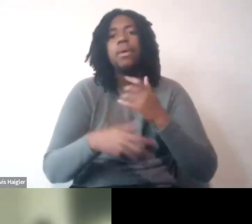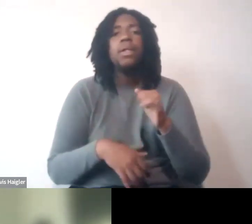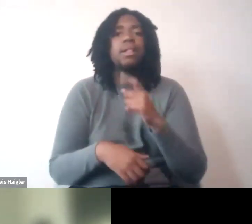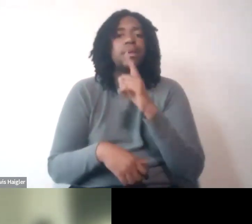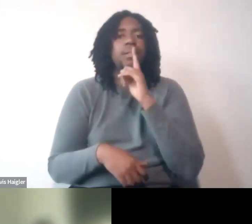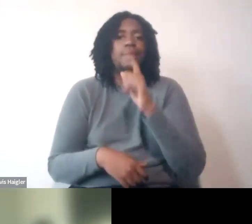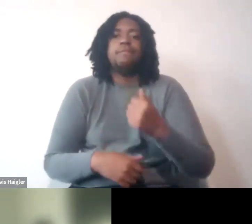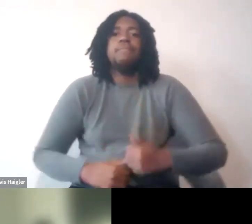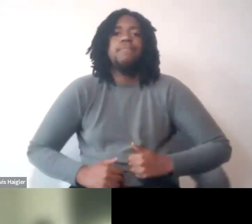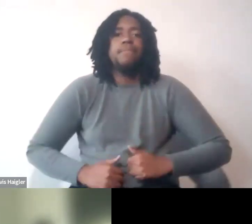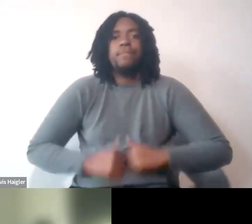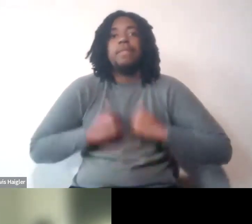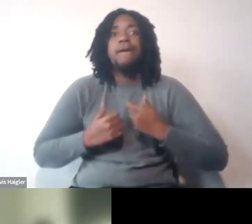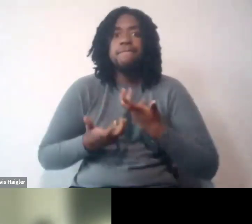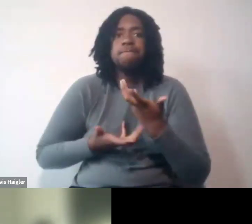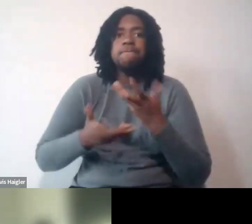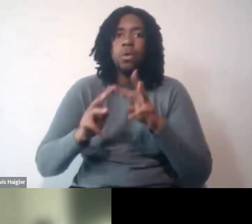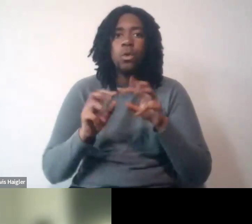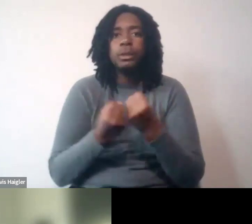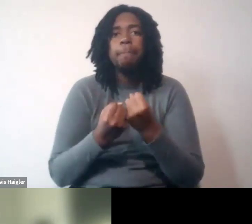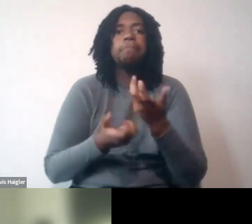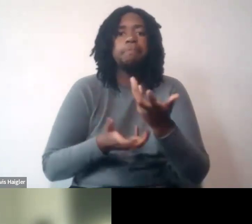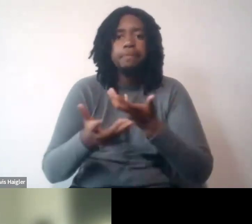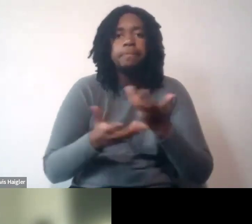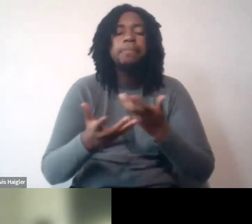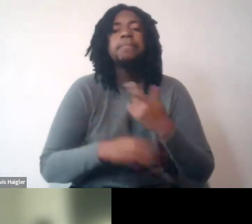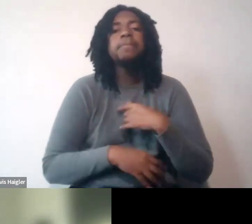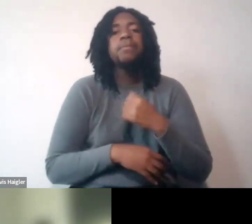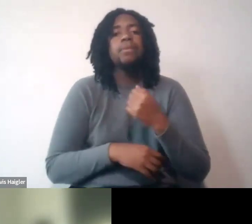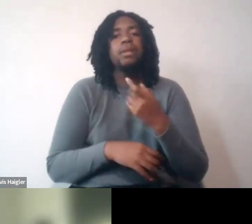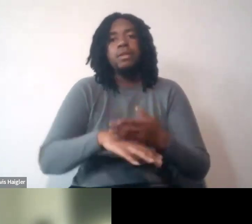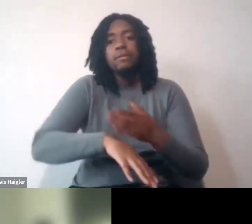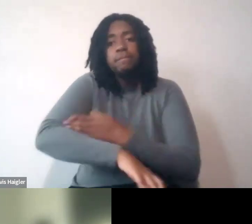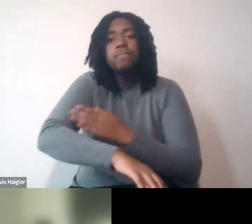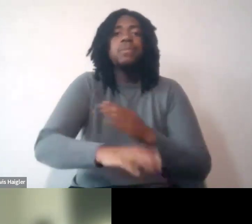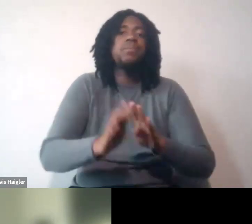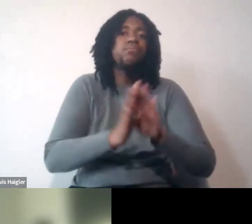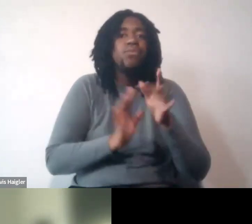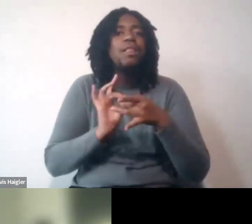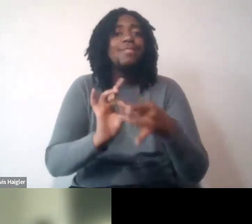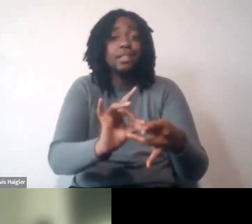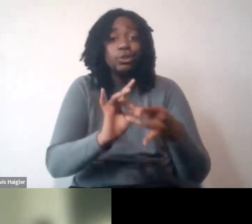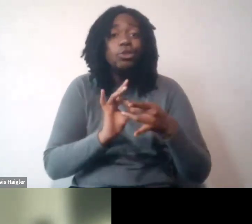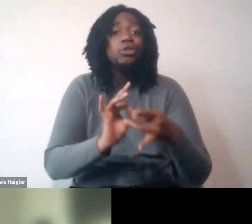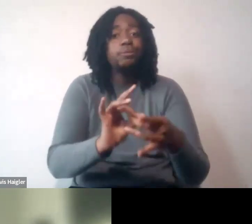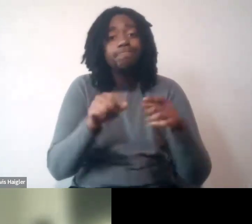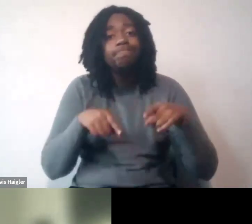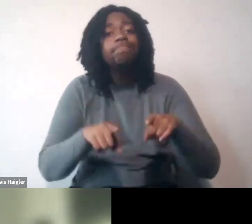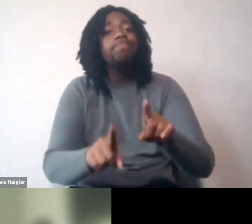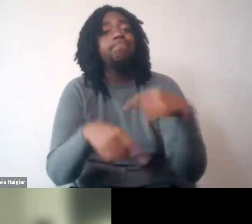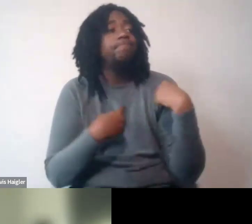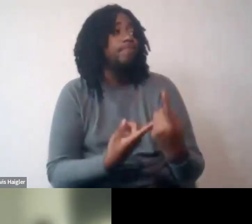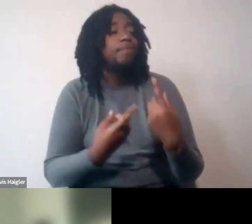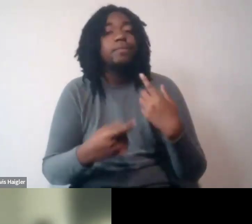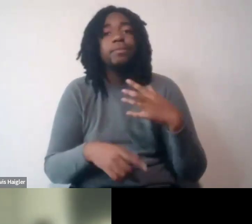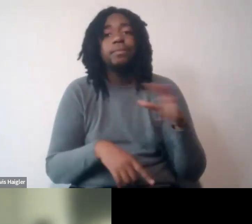workshopping together, and I've developed some lovely relationships with authors along the way in this. And a little shout